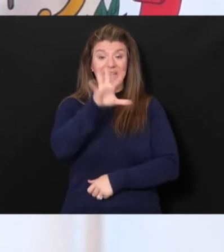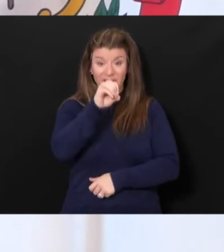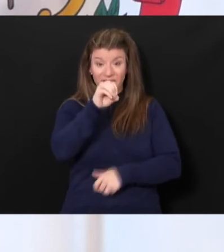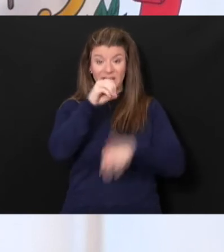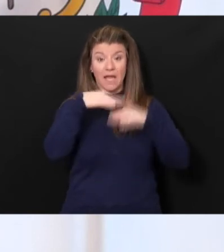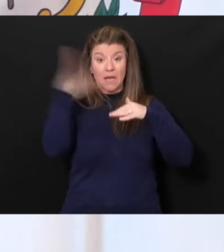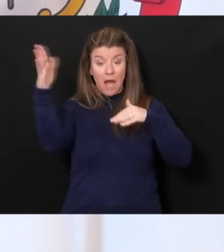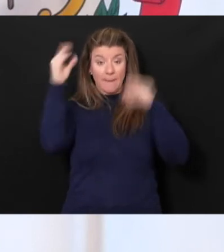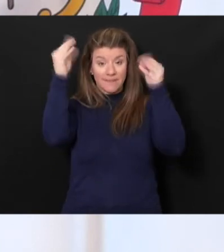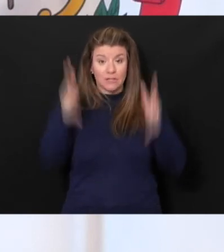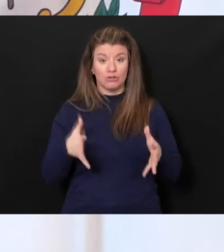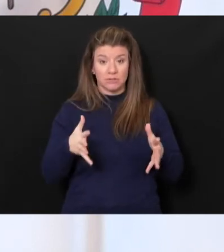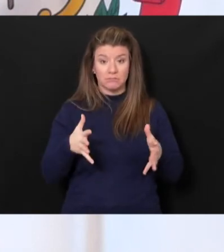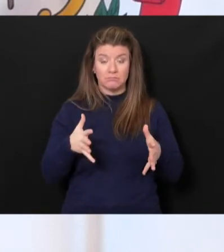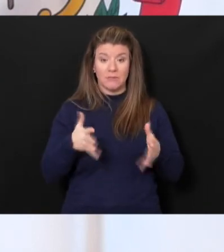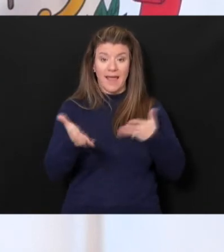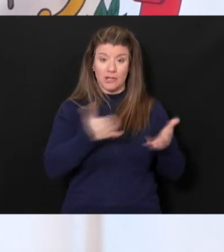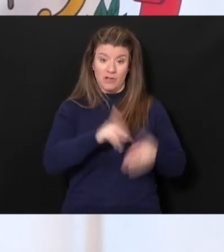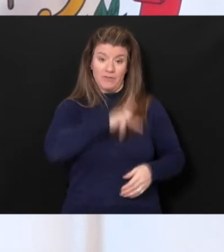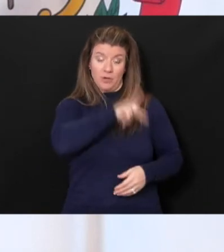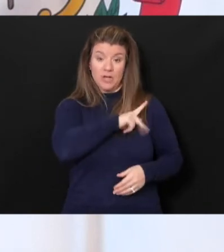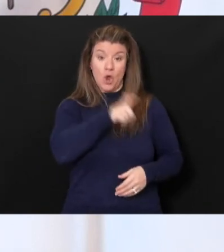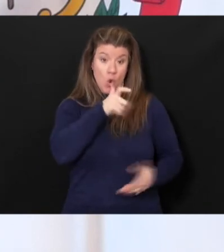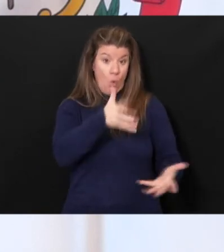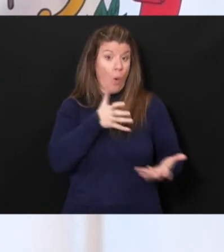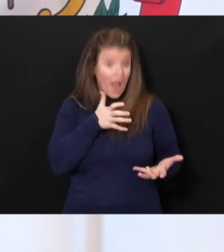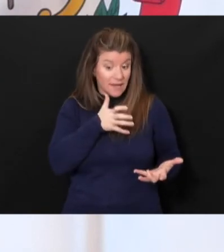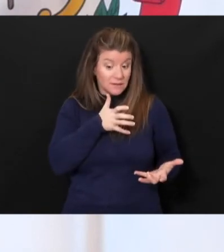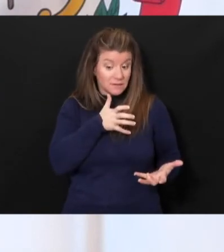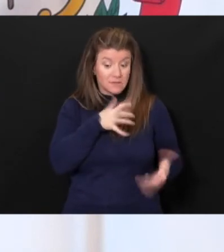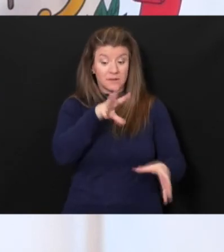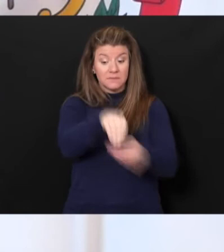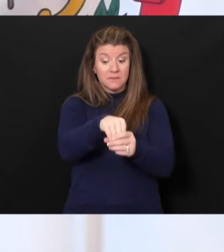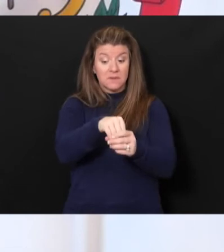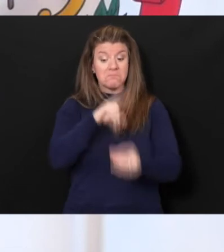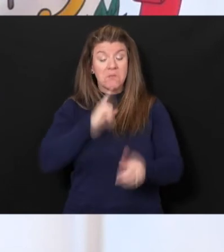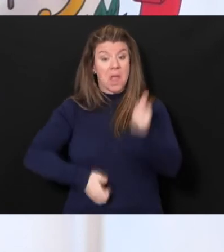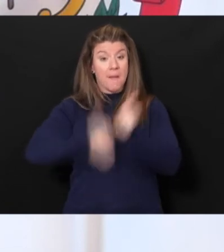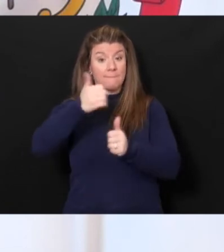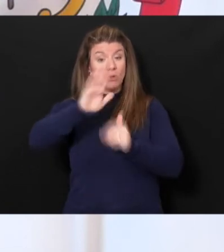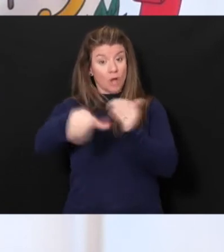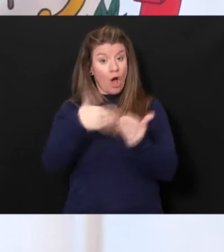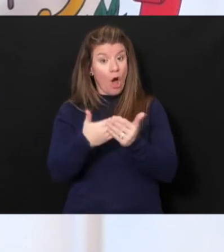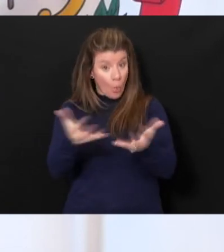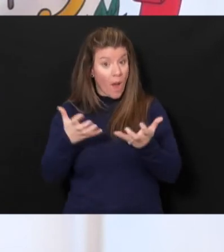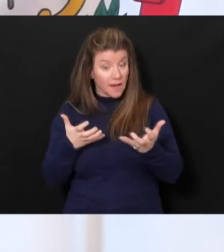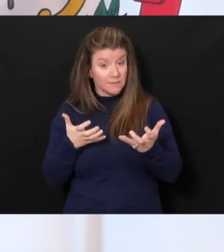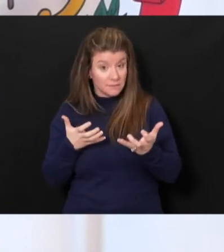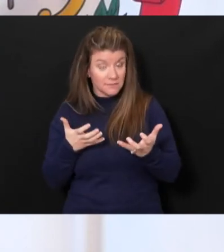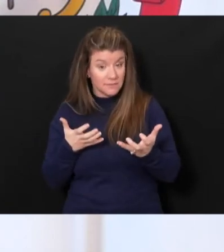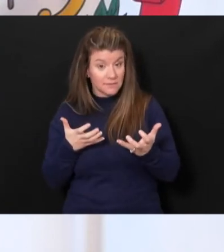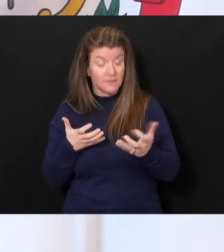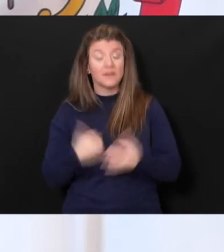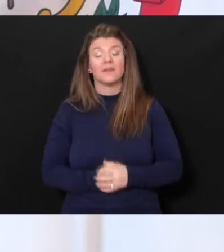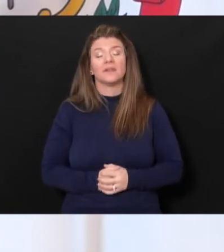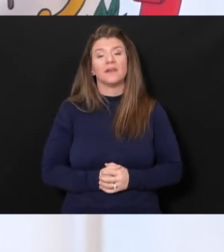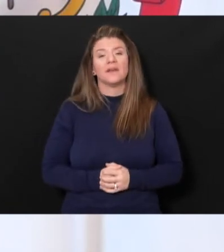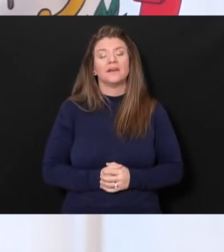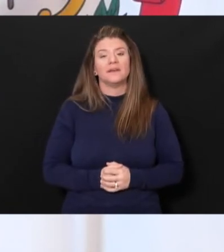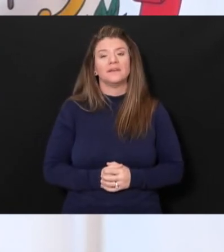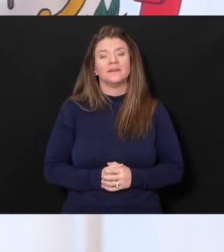teachers and service personnel that wanted to be vaccinated, and thank God most all of them took the shot and everything. And then we turned